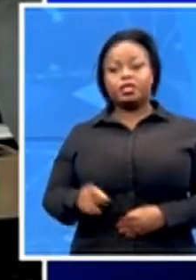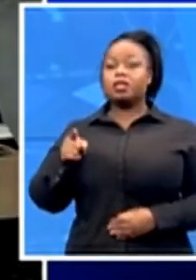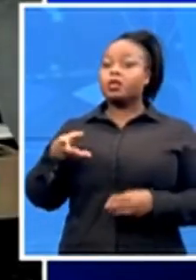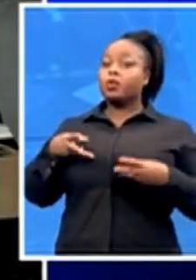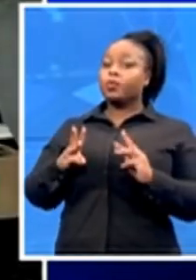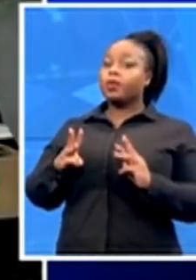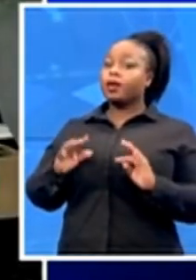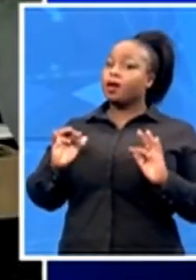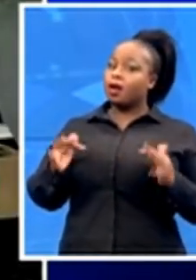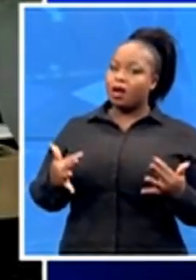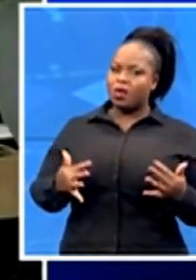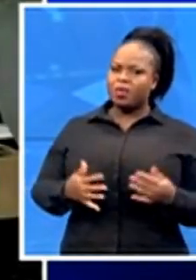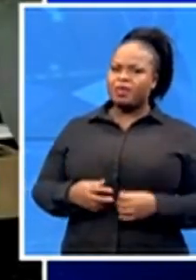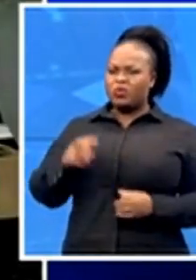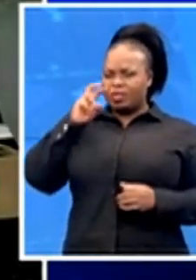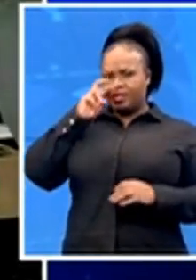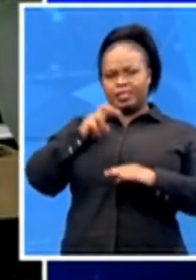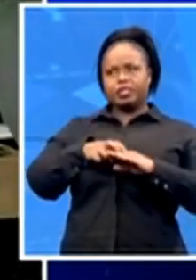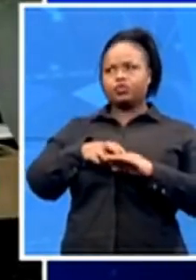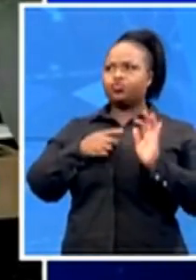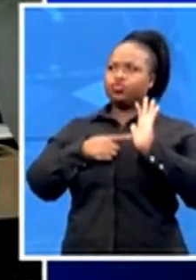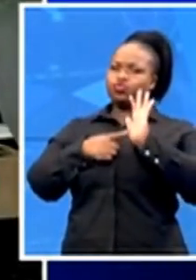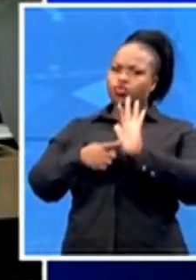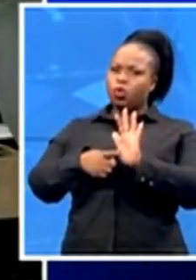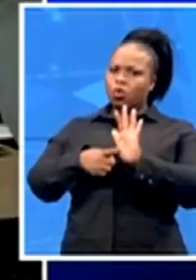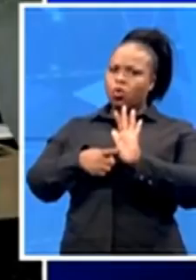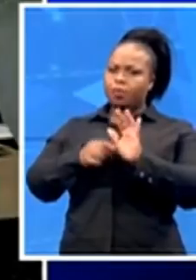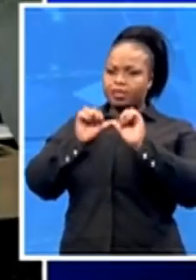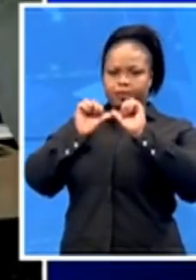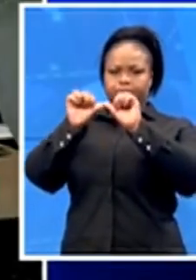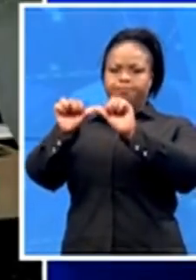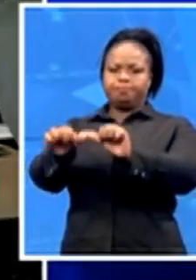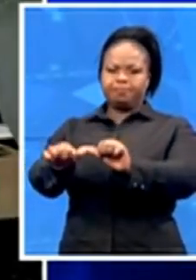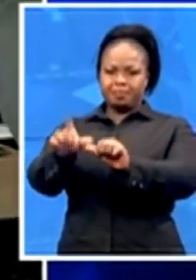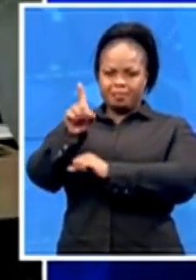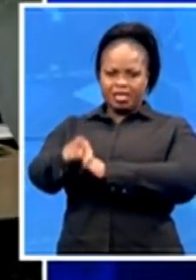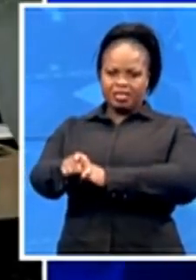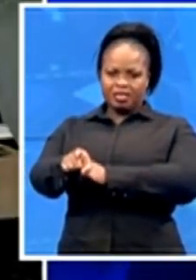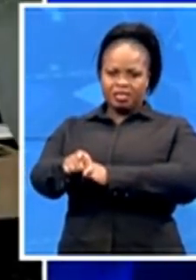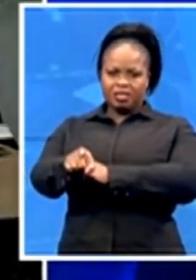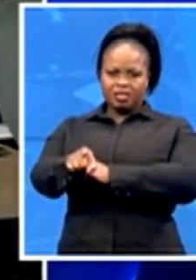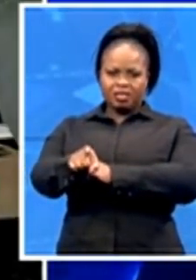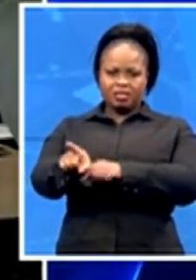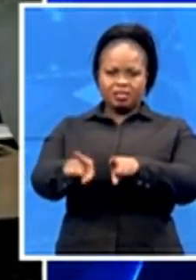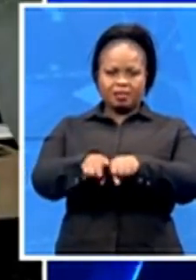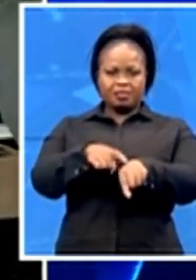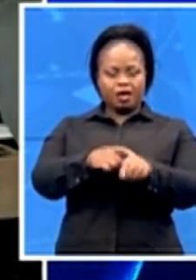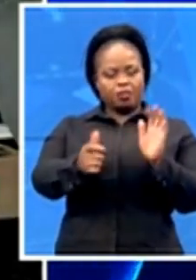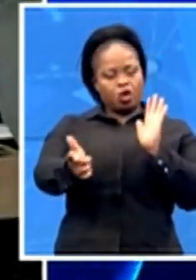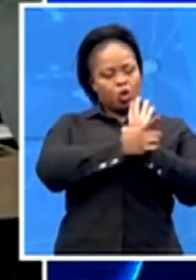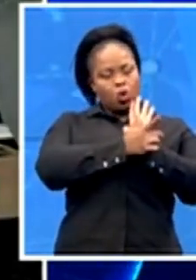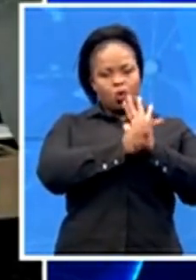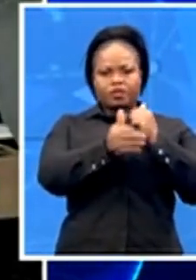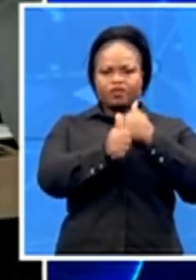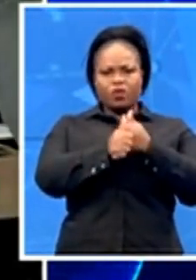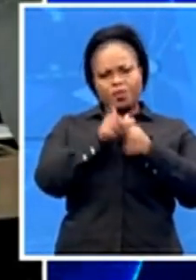seen to be consistent with the upholding the rule of law and other things that are